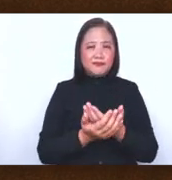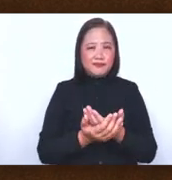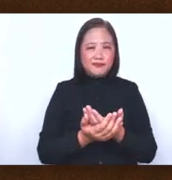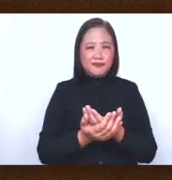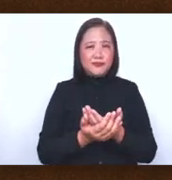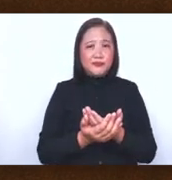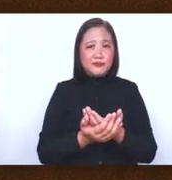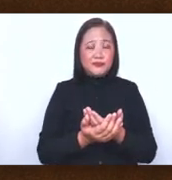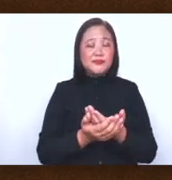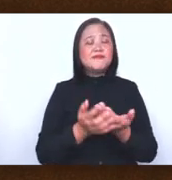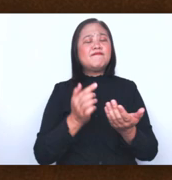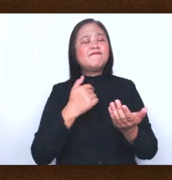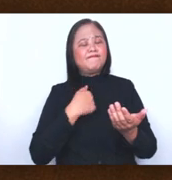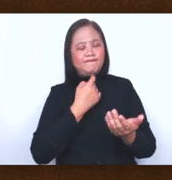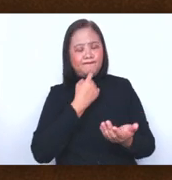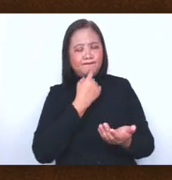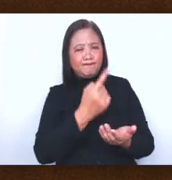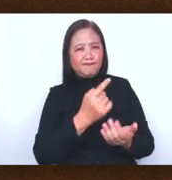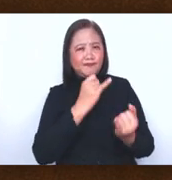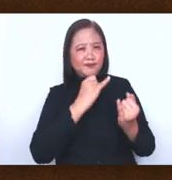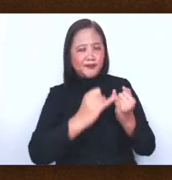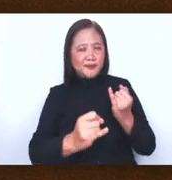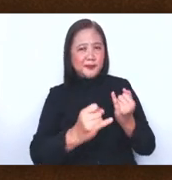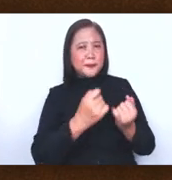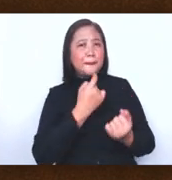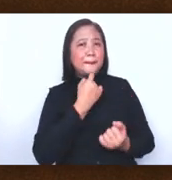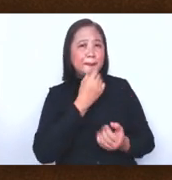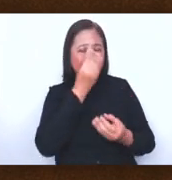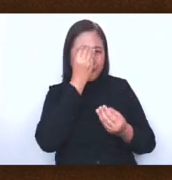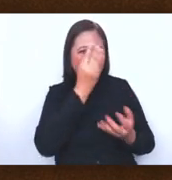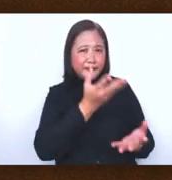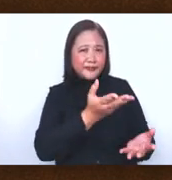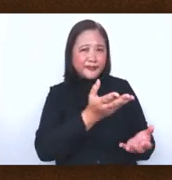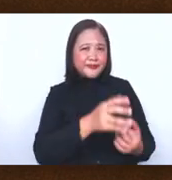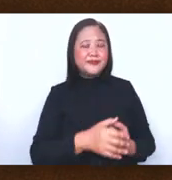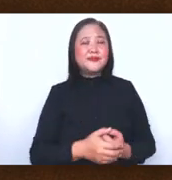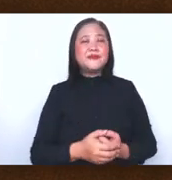At yun ang huling salita ko sa kanya. Ayun.